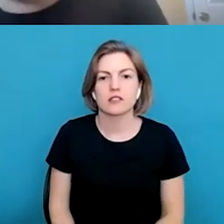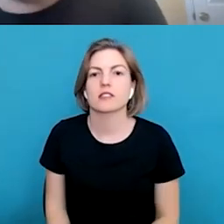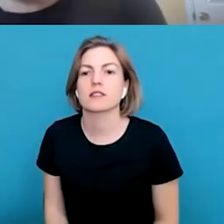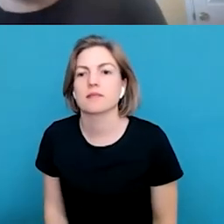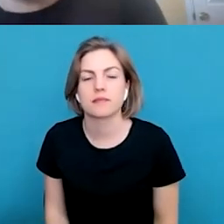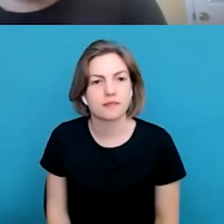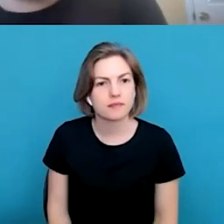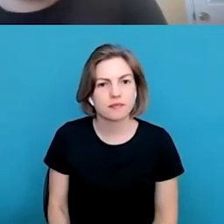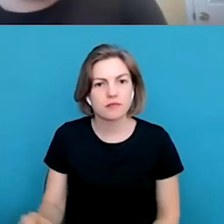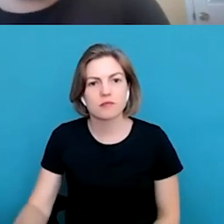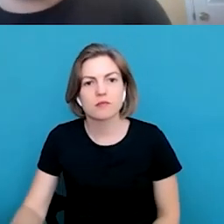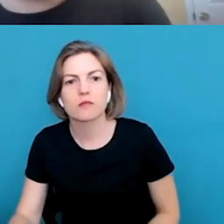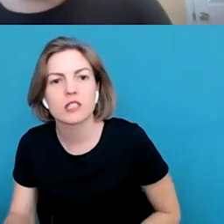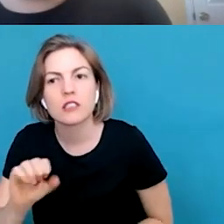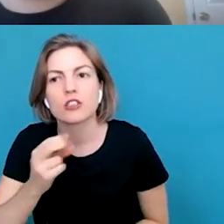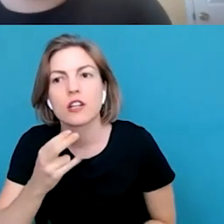Can you hear me now?